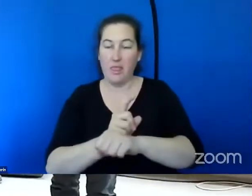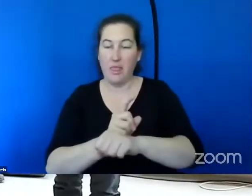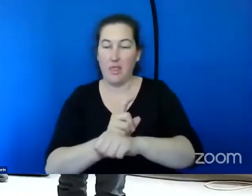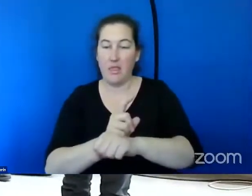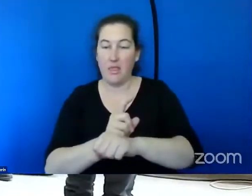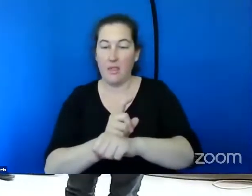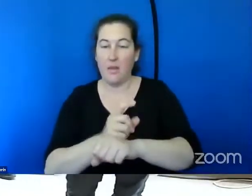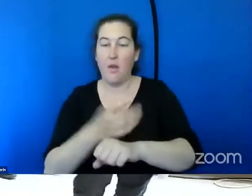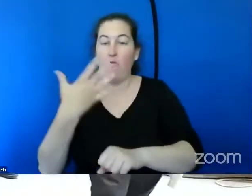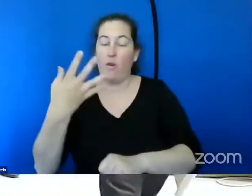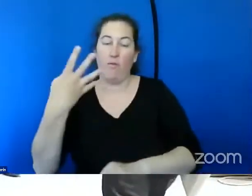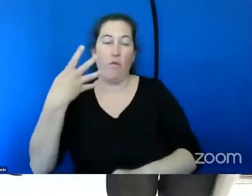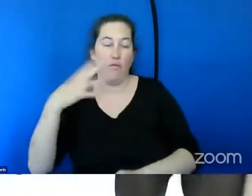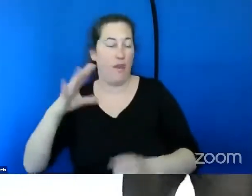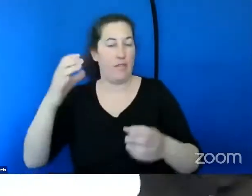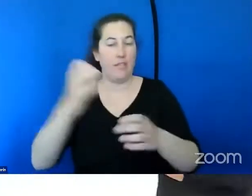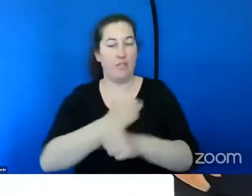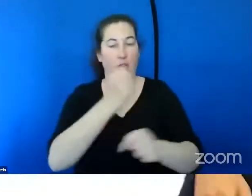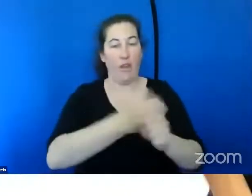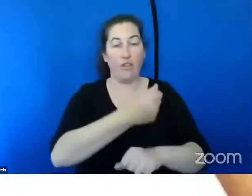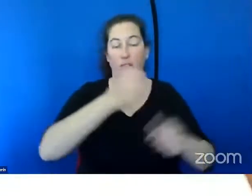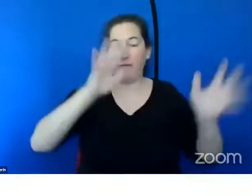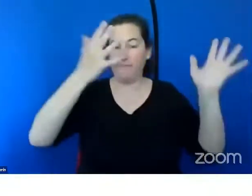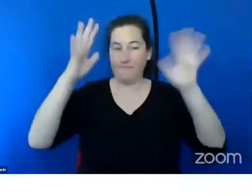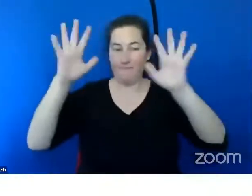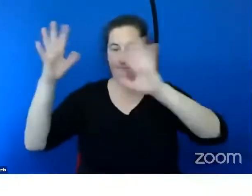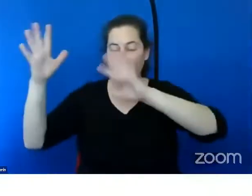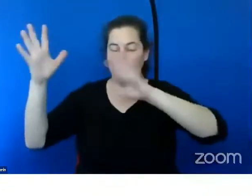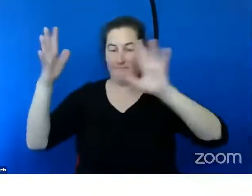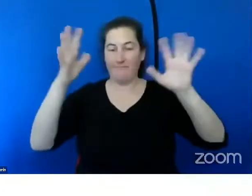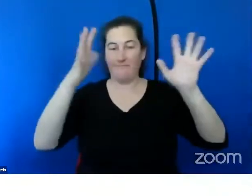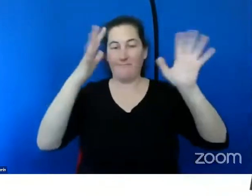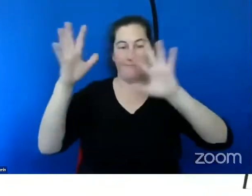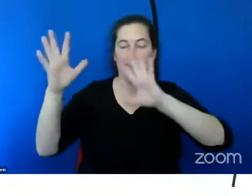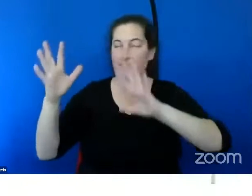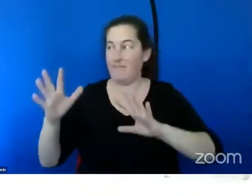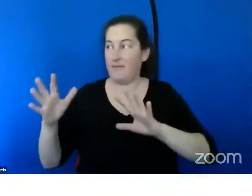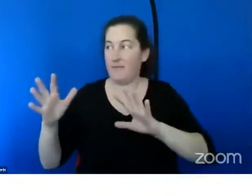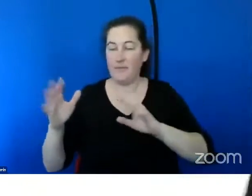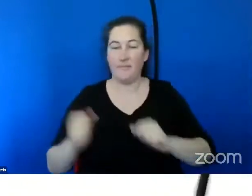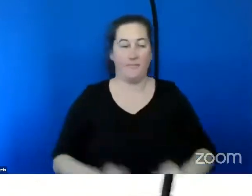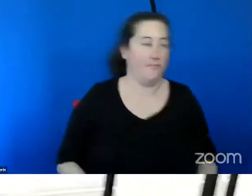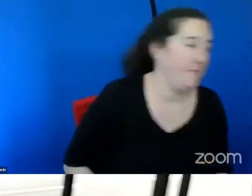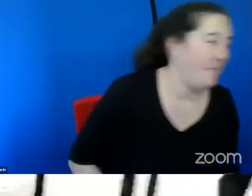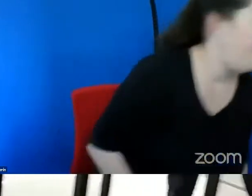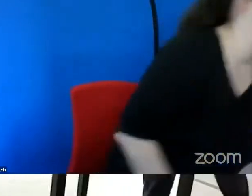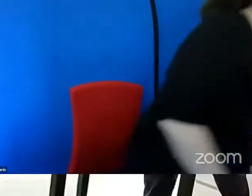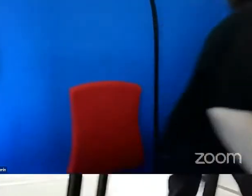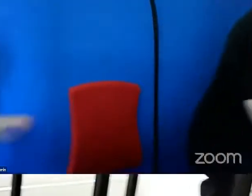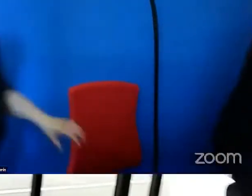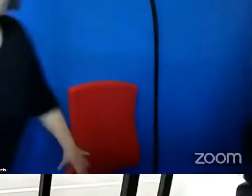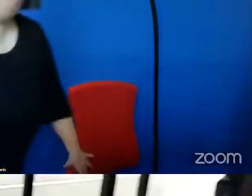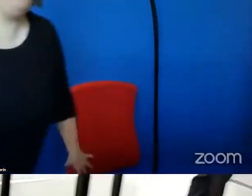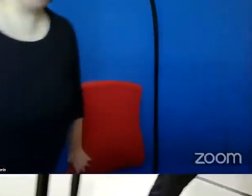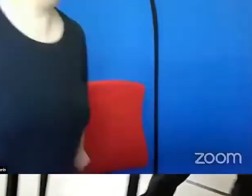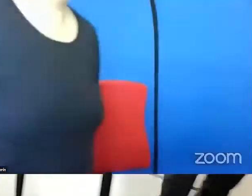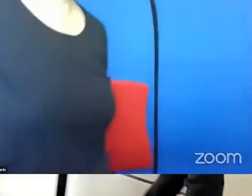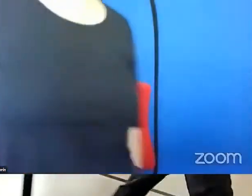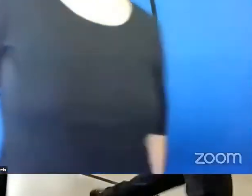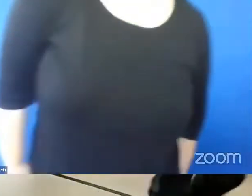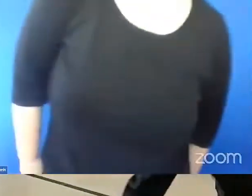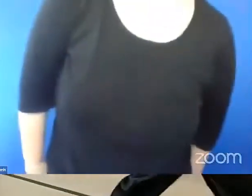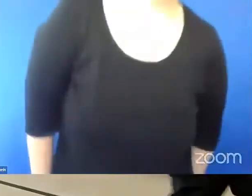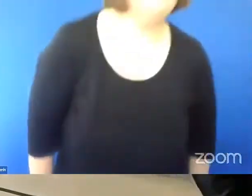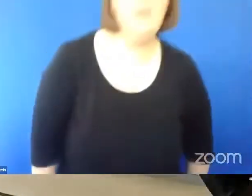he also demonstrated that he uses his prosthesis exactly when needed, with the the grip that is needed. So